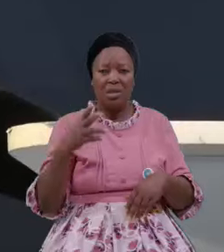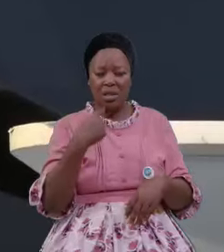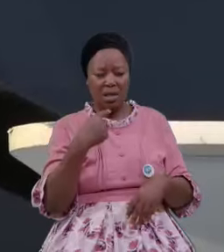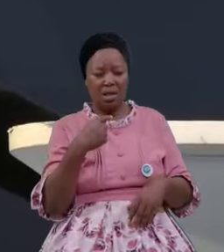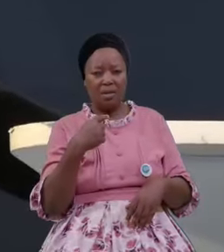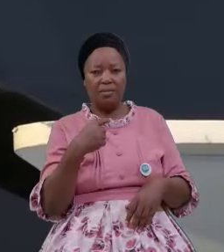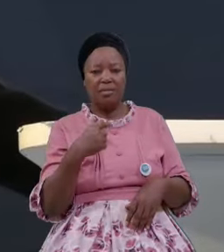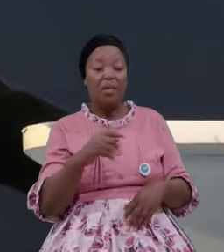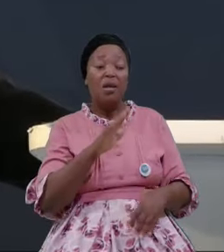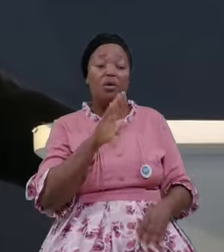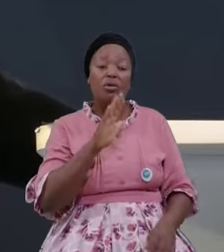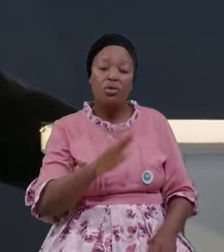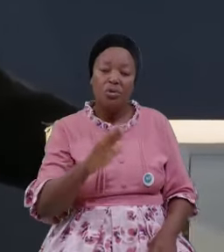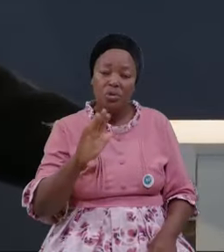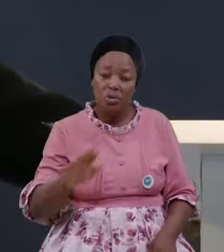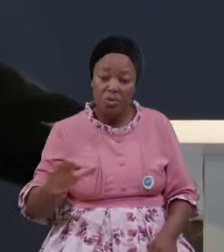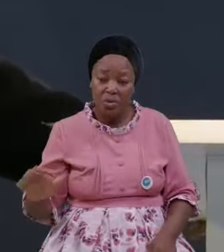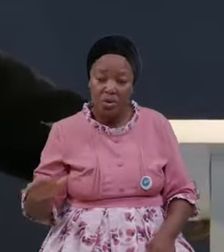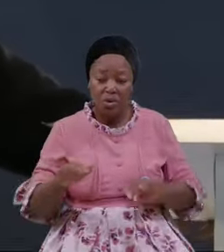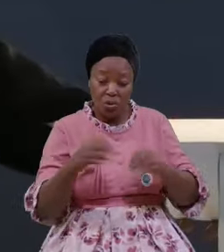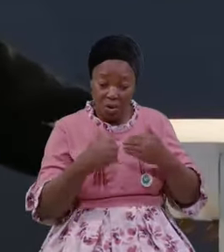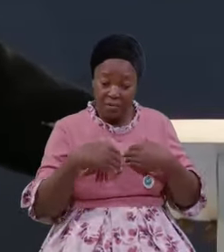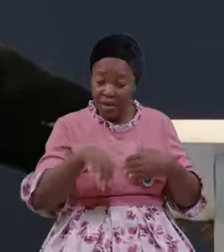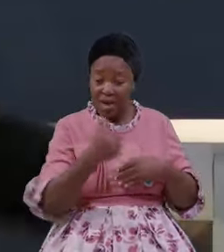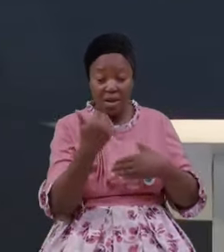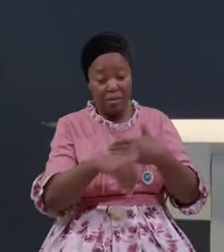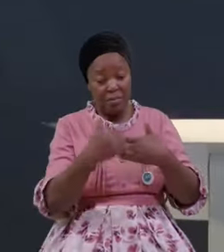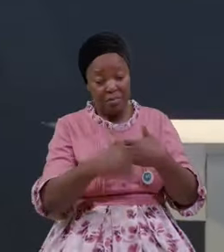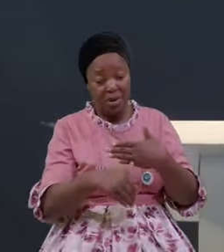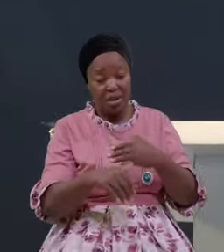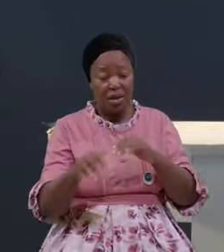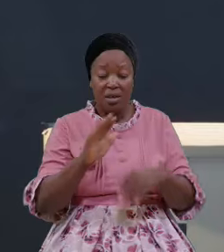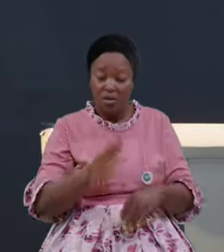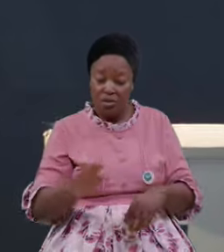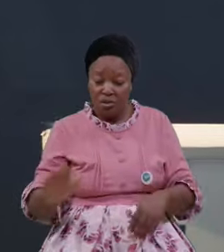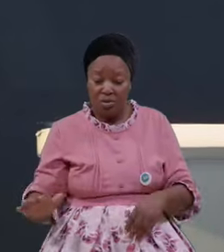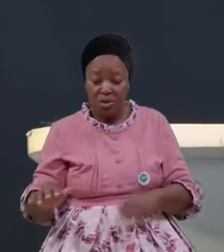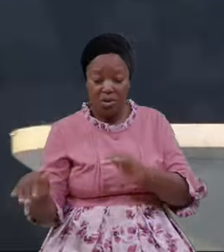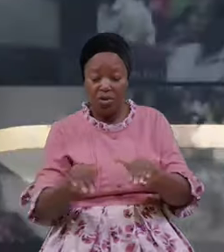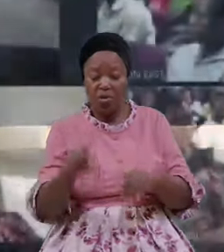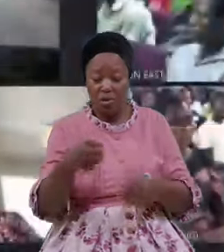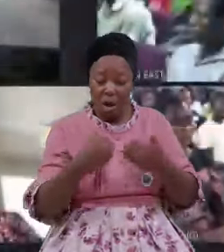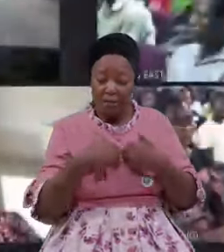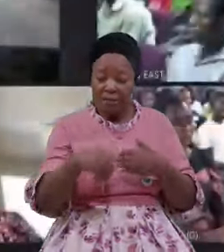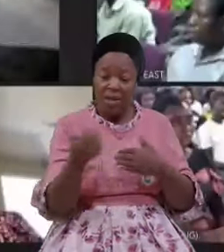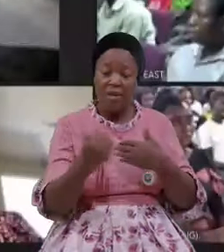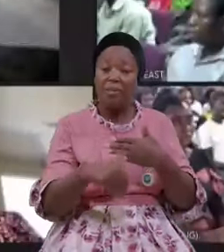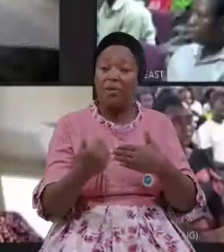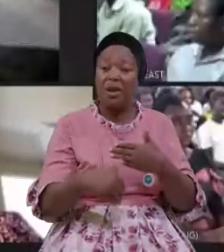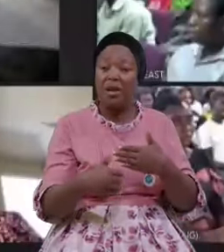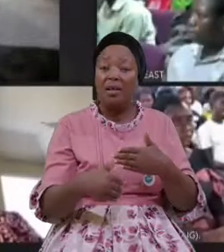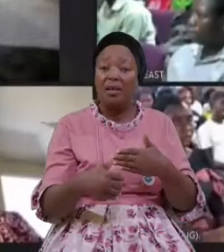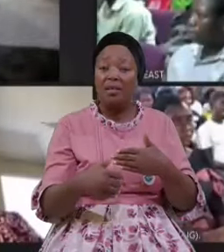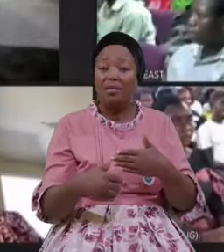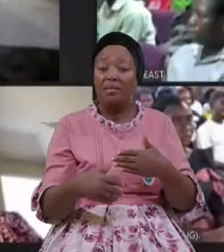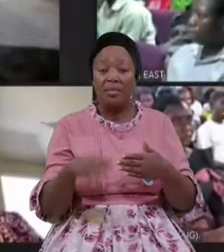children, do you have any bread? Children, do you have any bread? The bad name you have